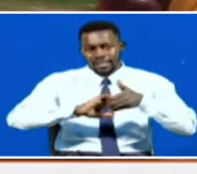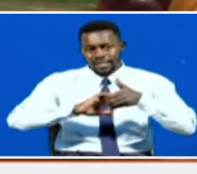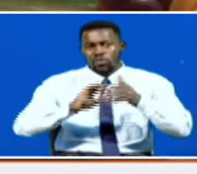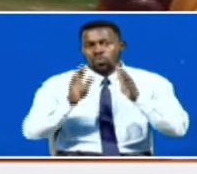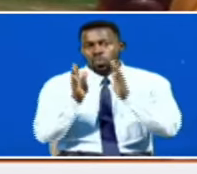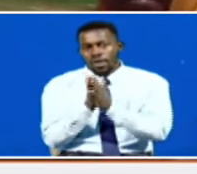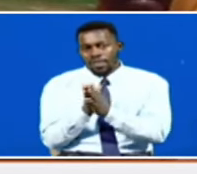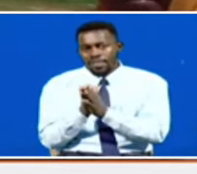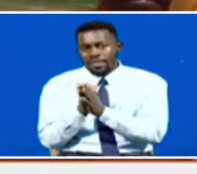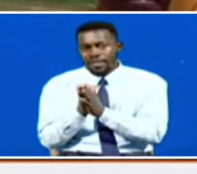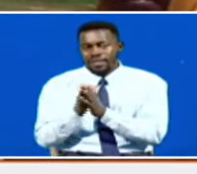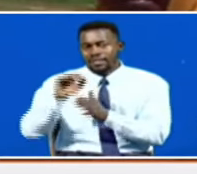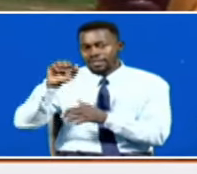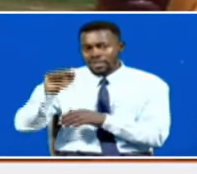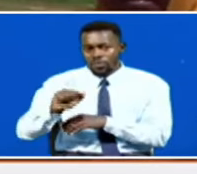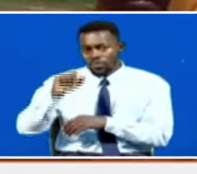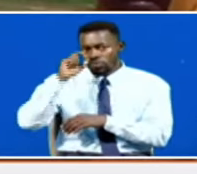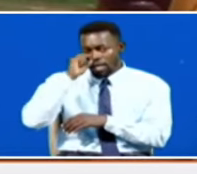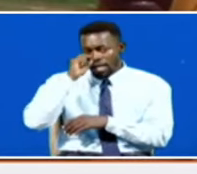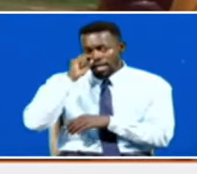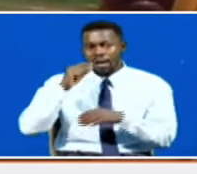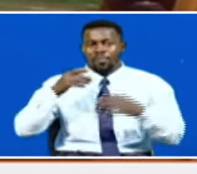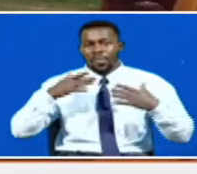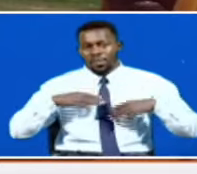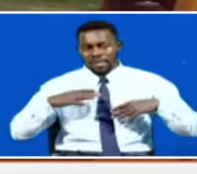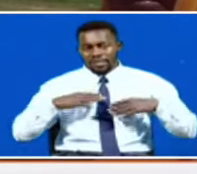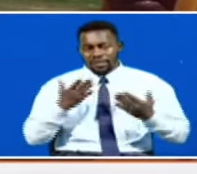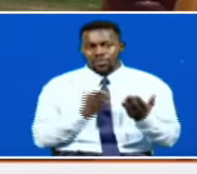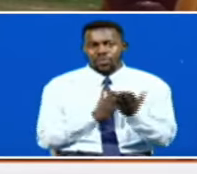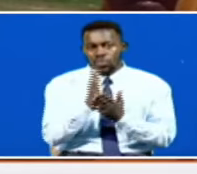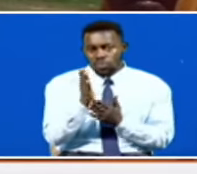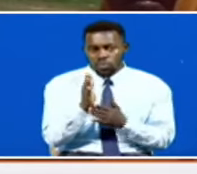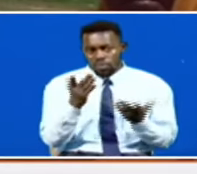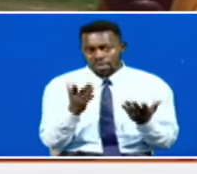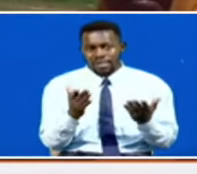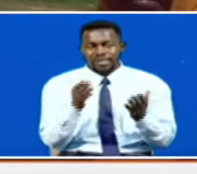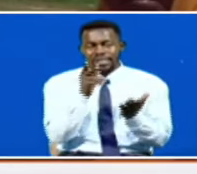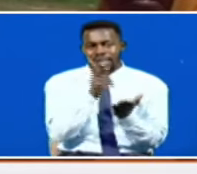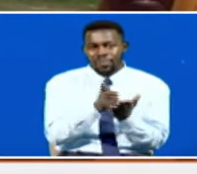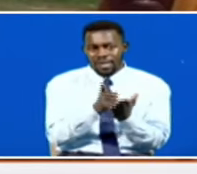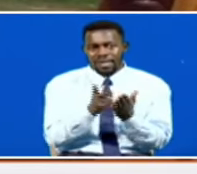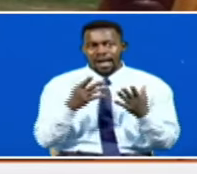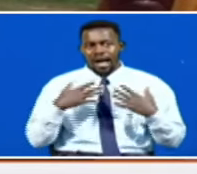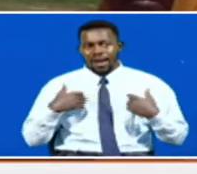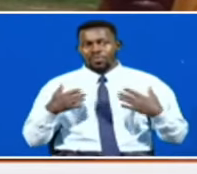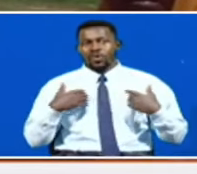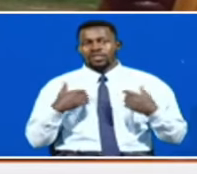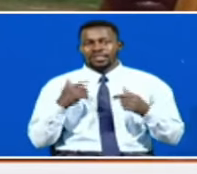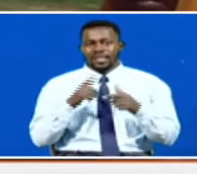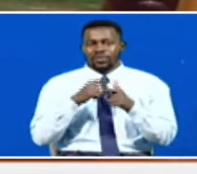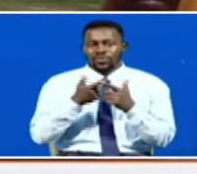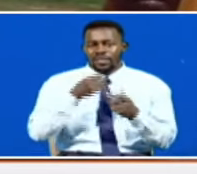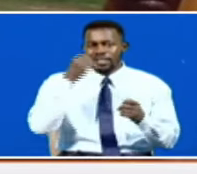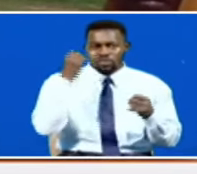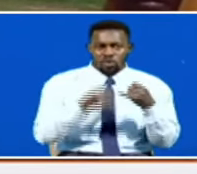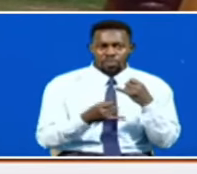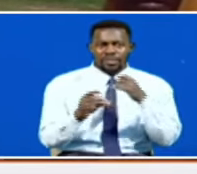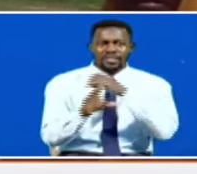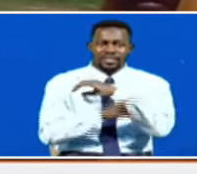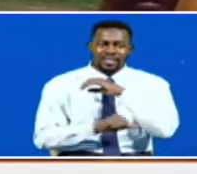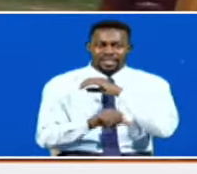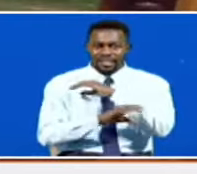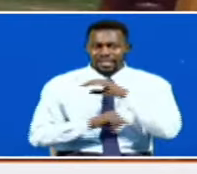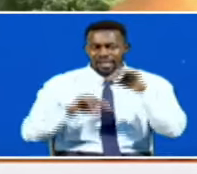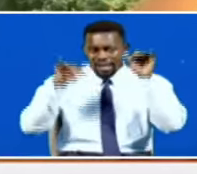their counterparts, the Toposa pastoralists, so that we stop unnecessary stealing of livestock